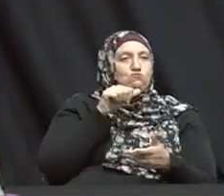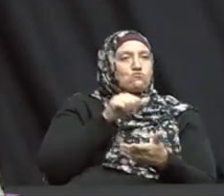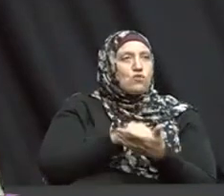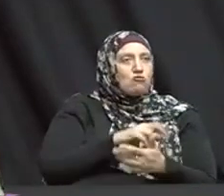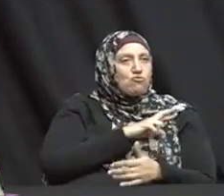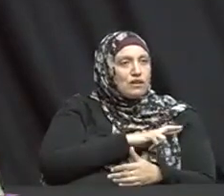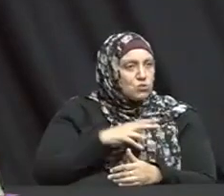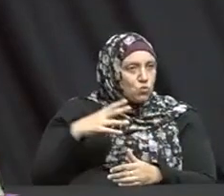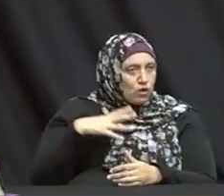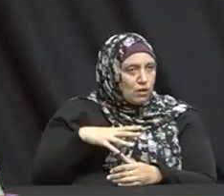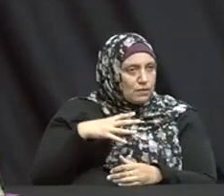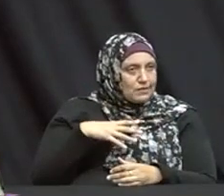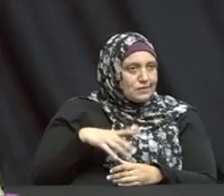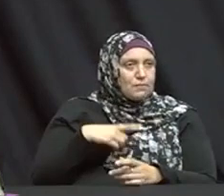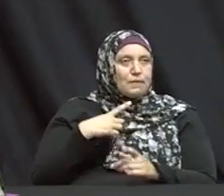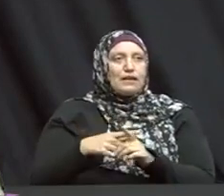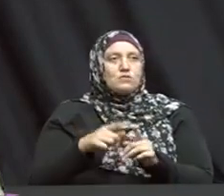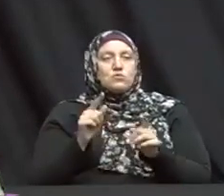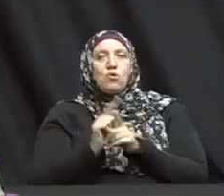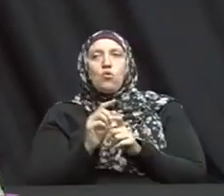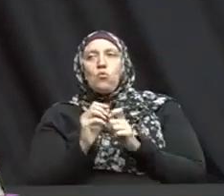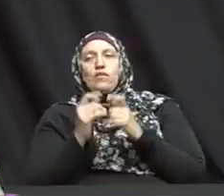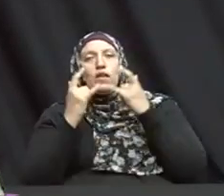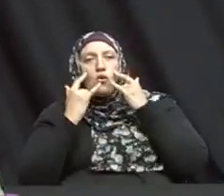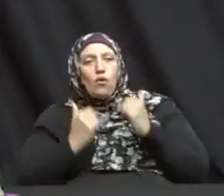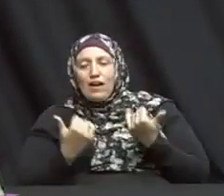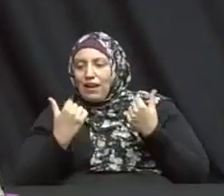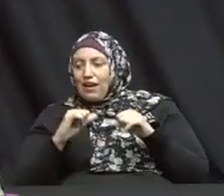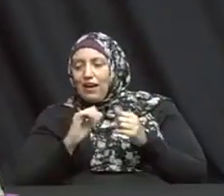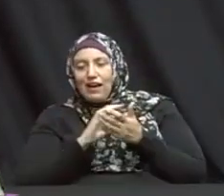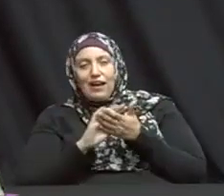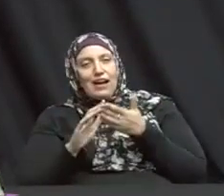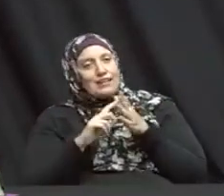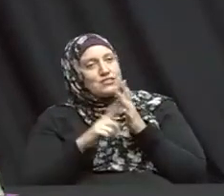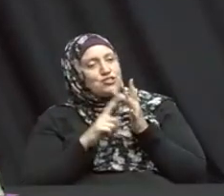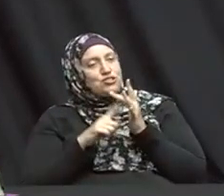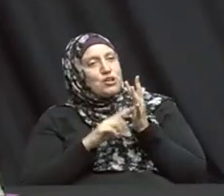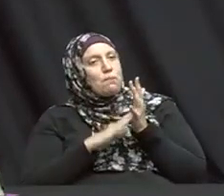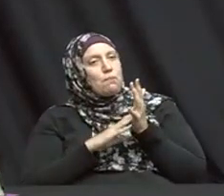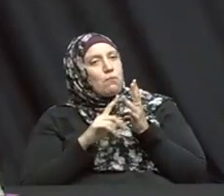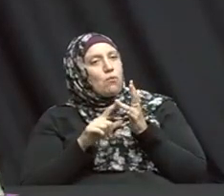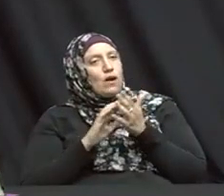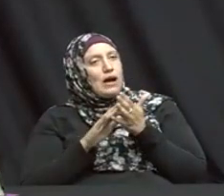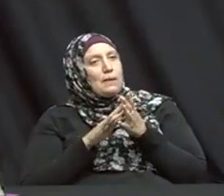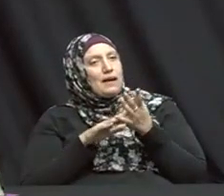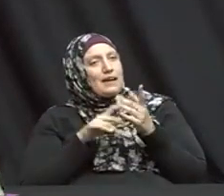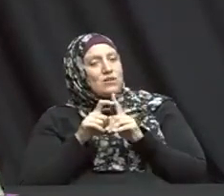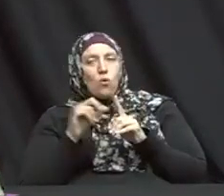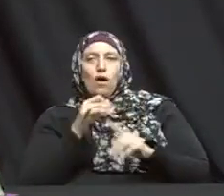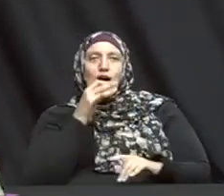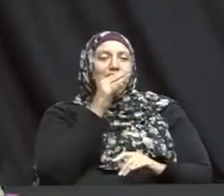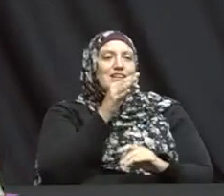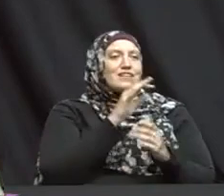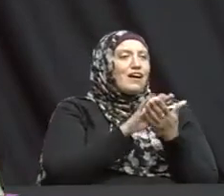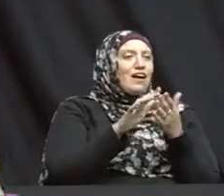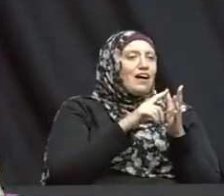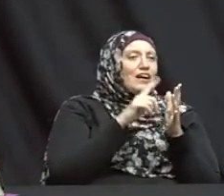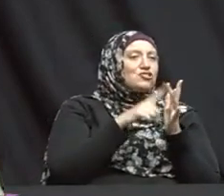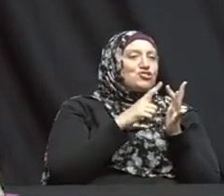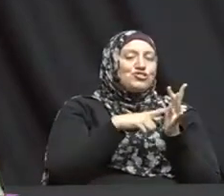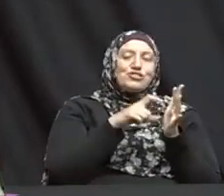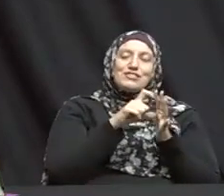a legal authority such as Haj Muhammad, or even going to see Haj Dani as well for some financial planning advice